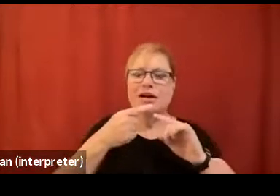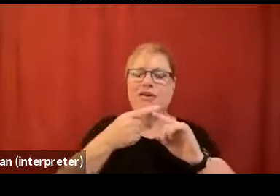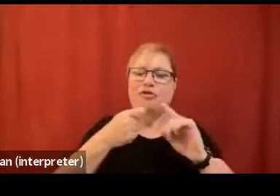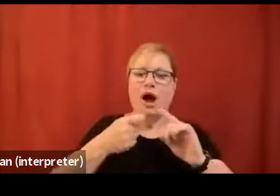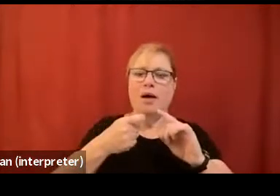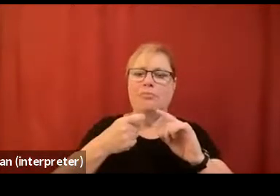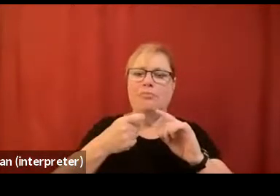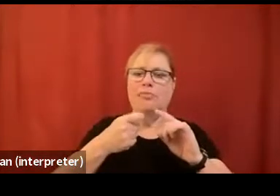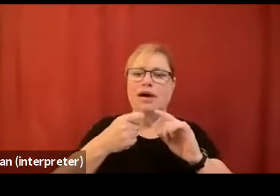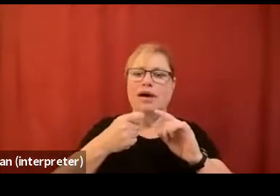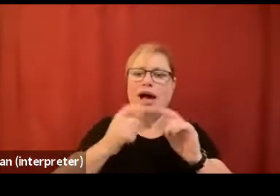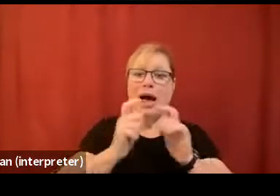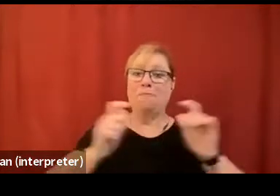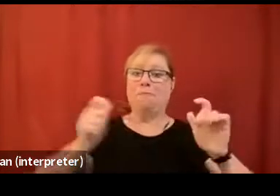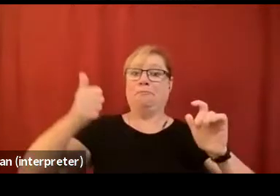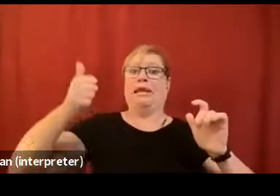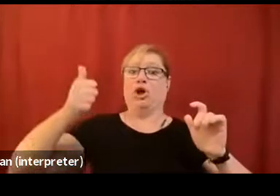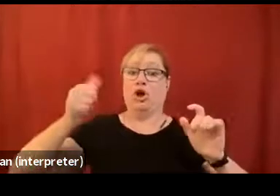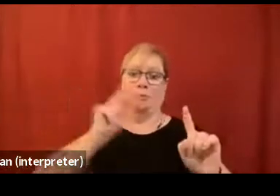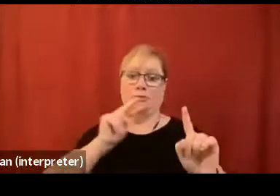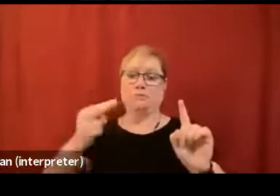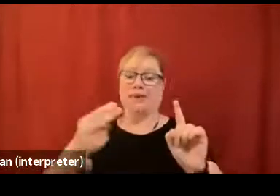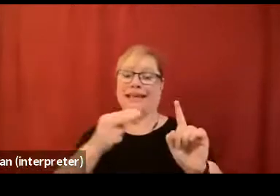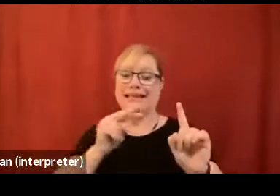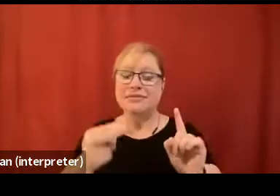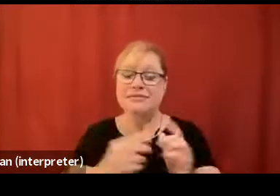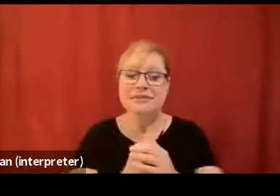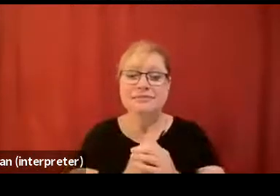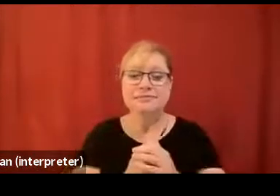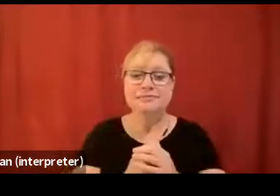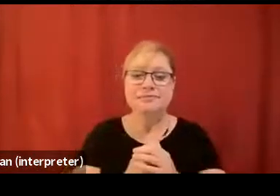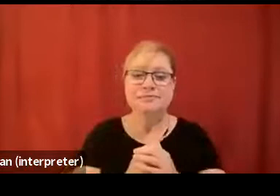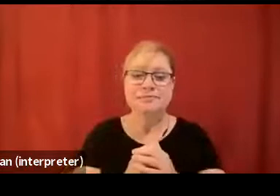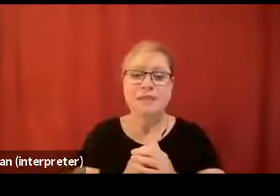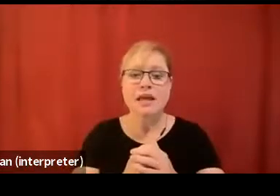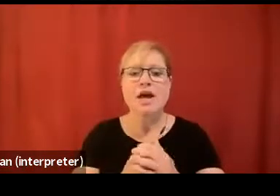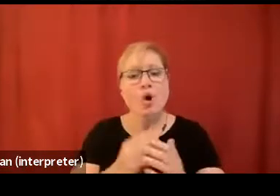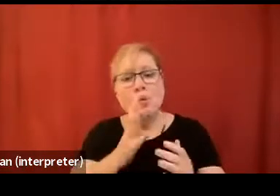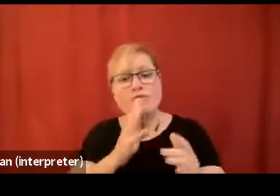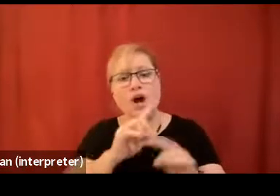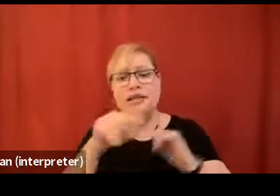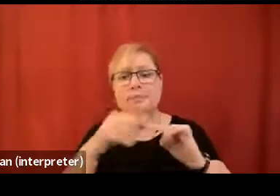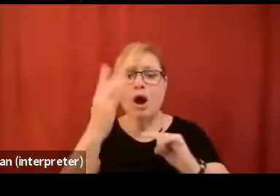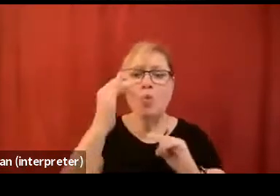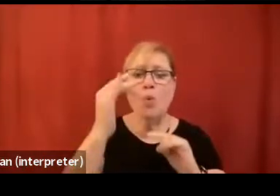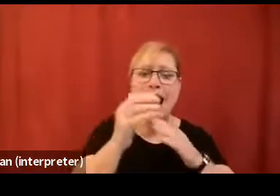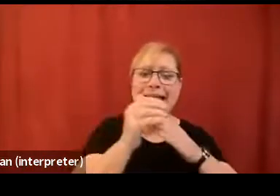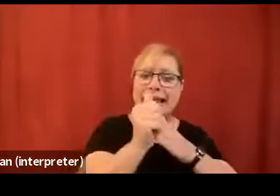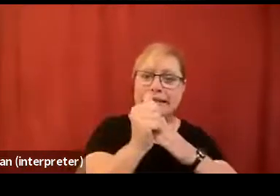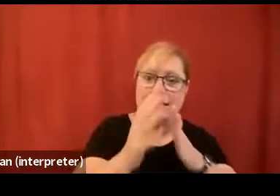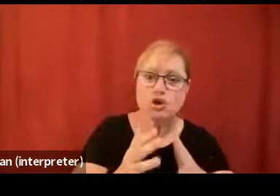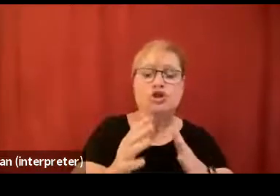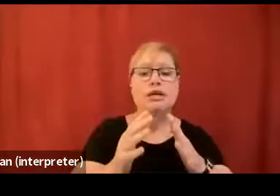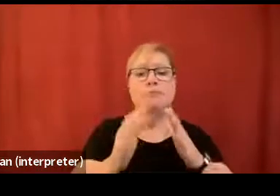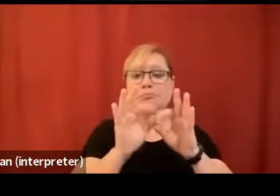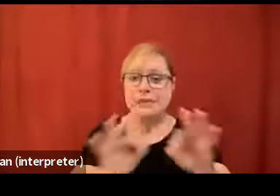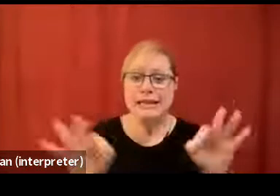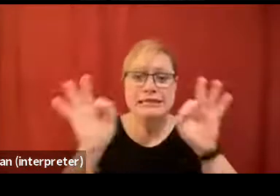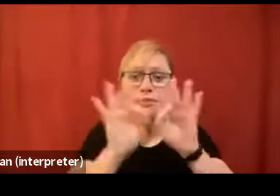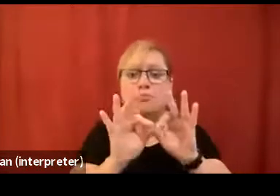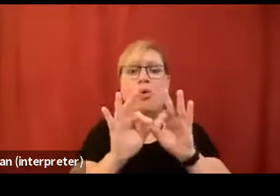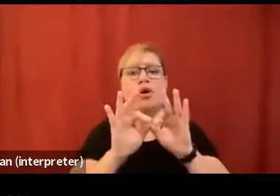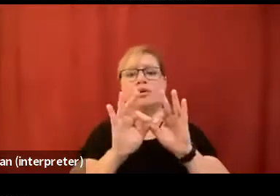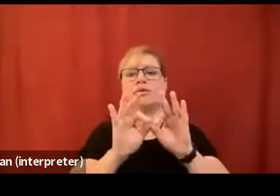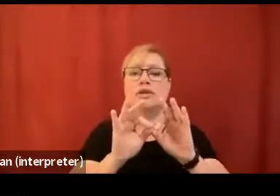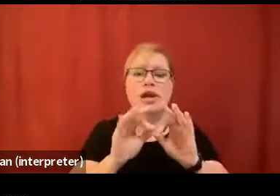we really got to talk a little bit about, I got to share a little bit about like why leadership is important and why having that sort of outside of the K through 12. And for me,